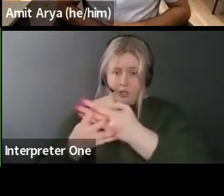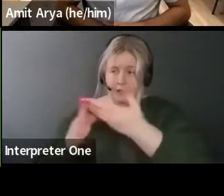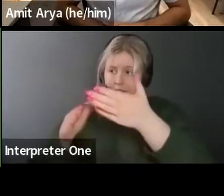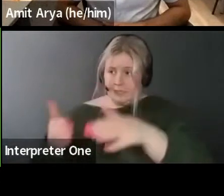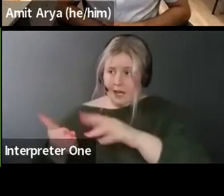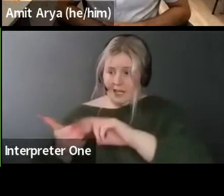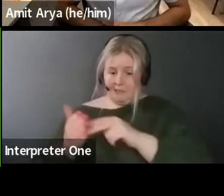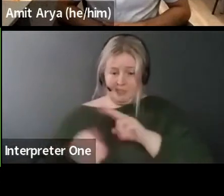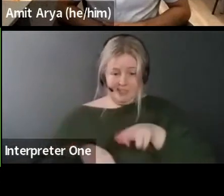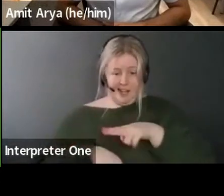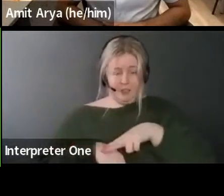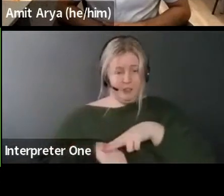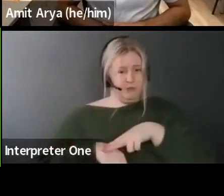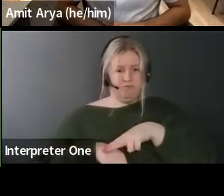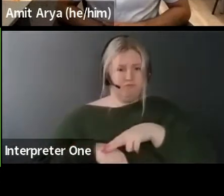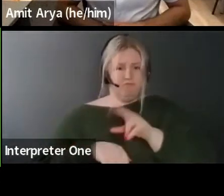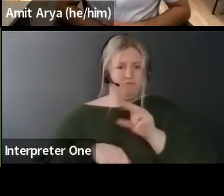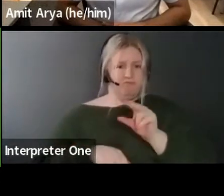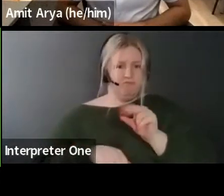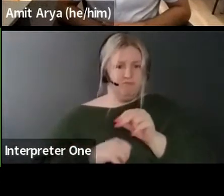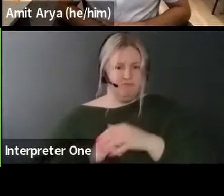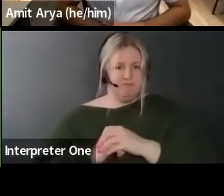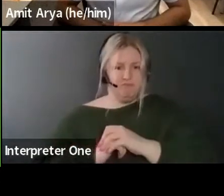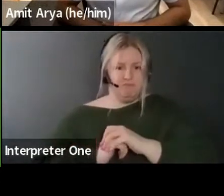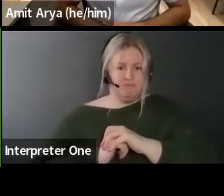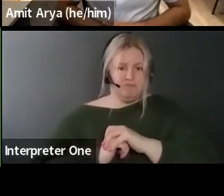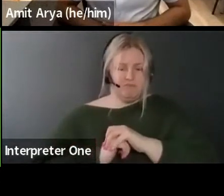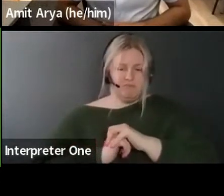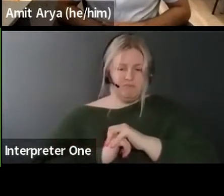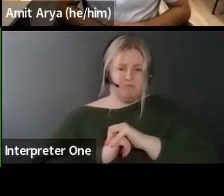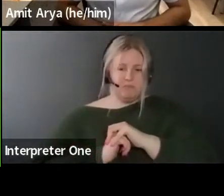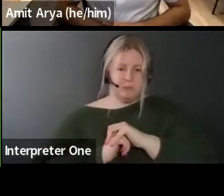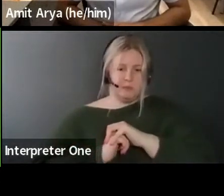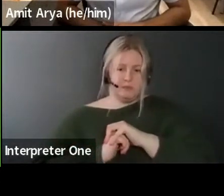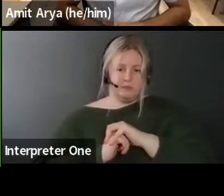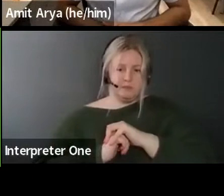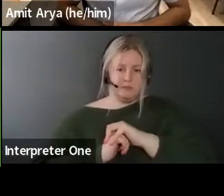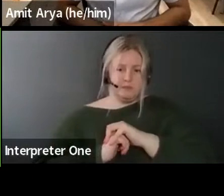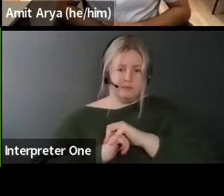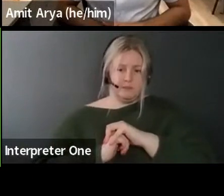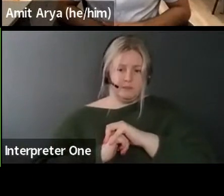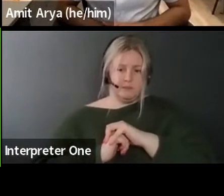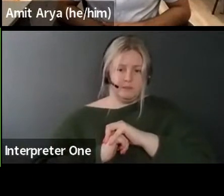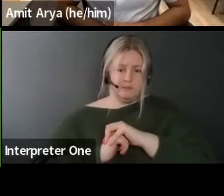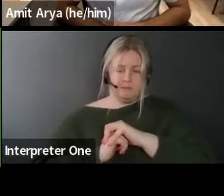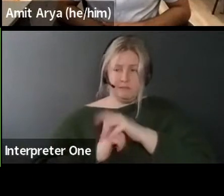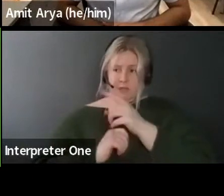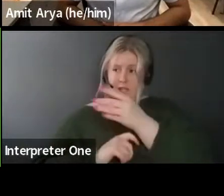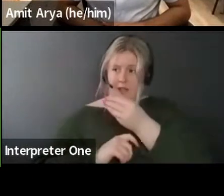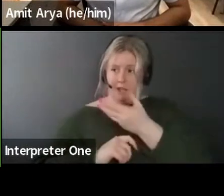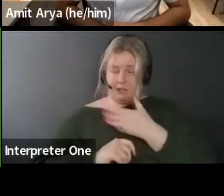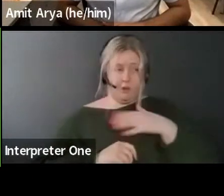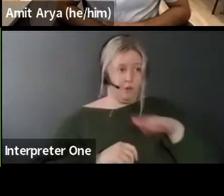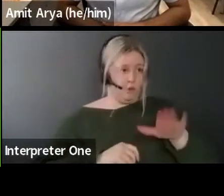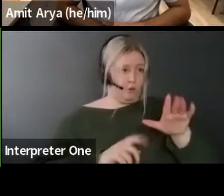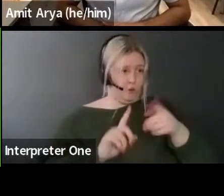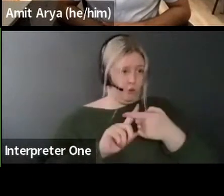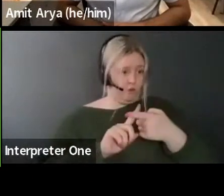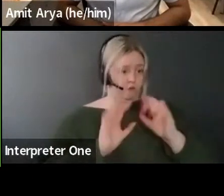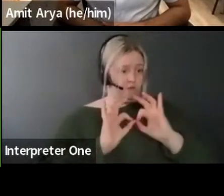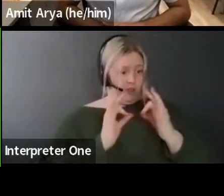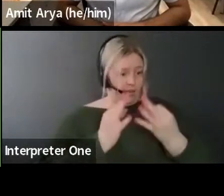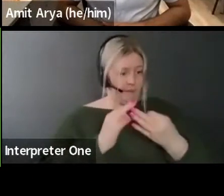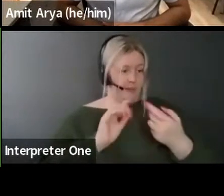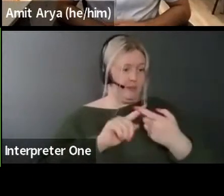death. So like no one is gonna come tell us that our kin who are dying in jail for various